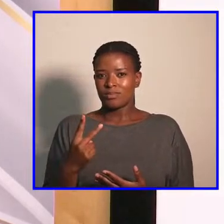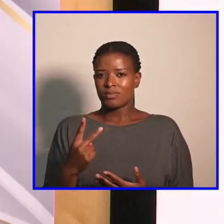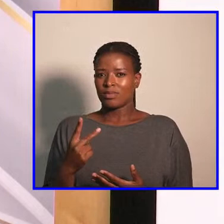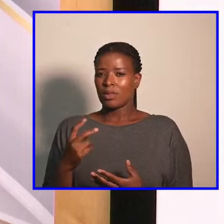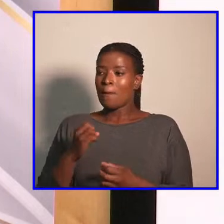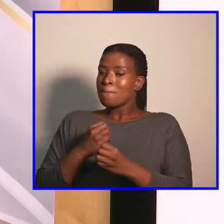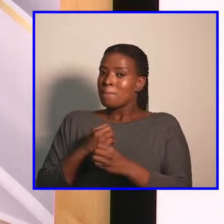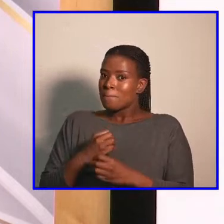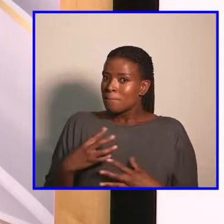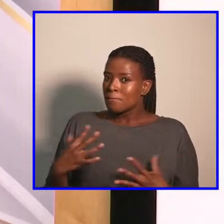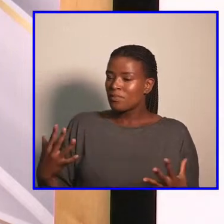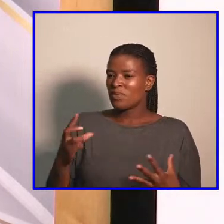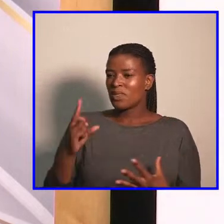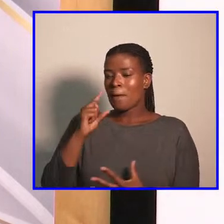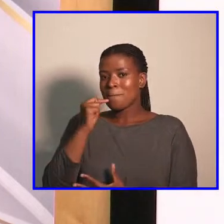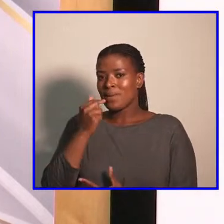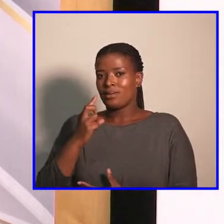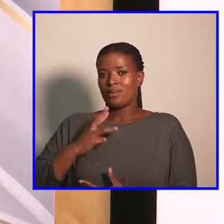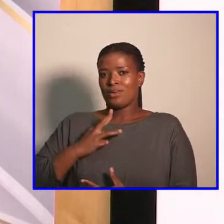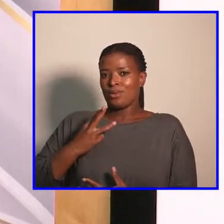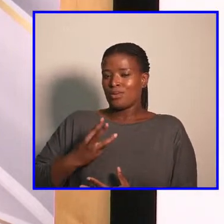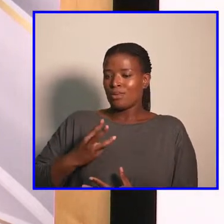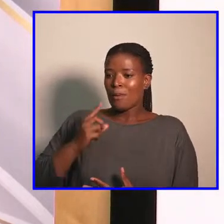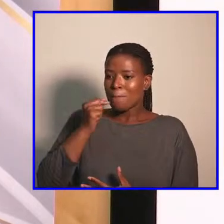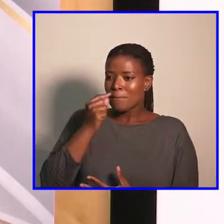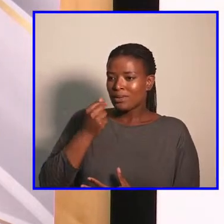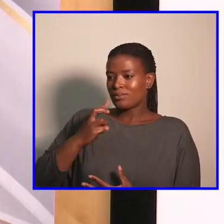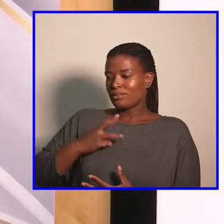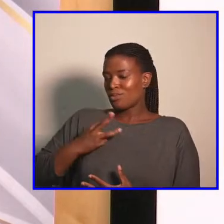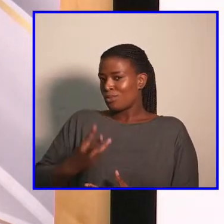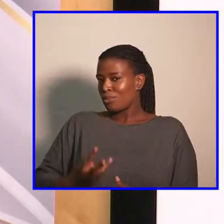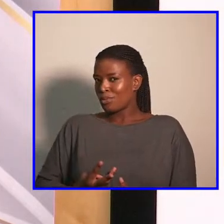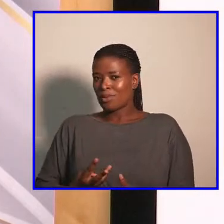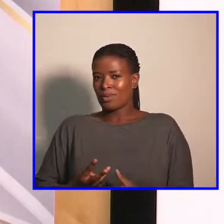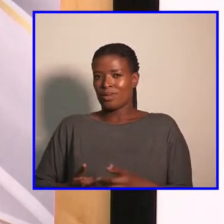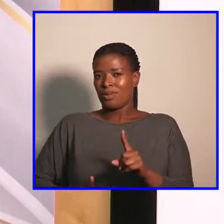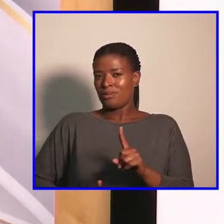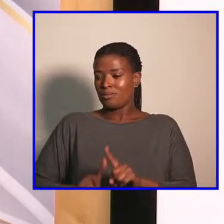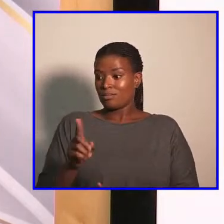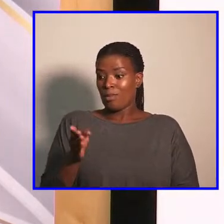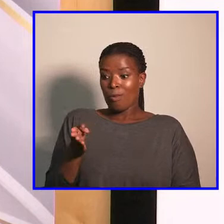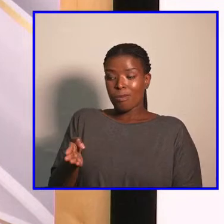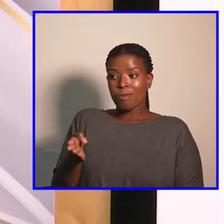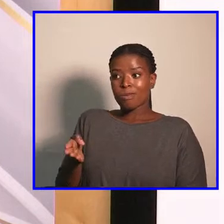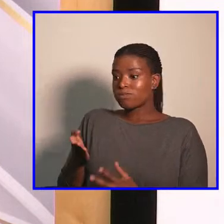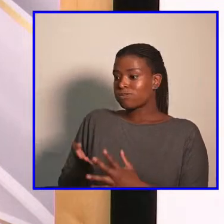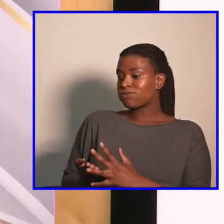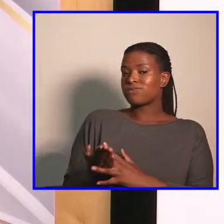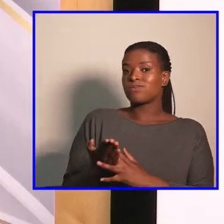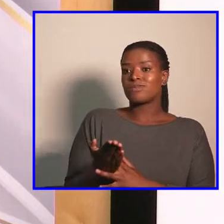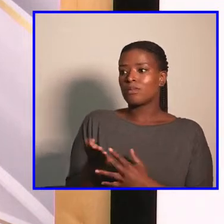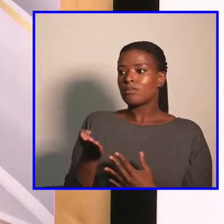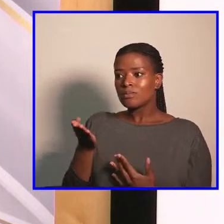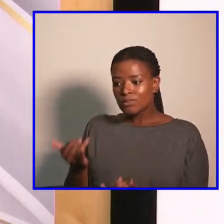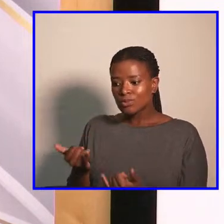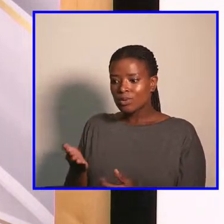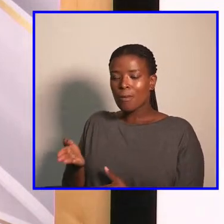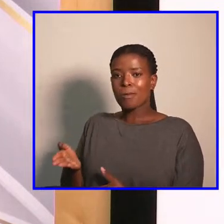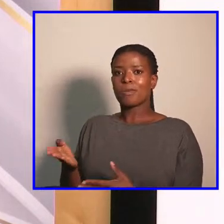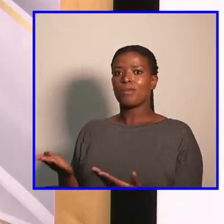many of the men and women who were part of that conception are here today. I think